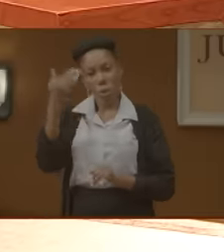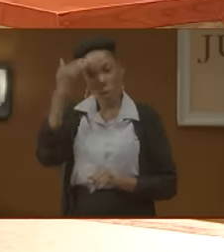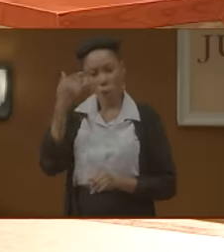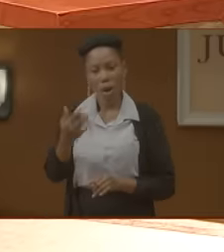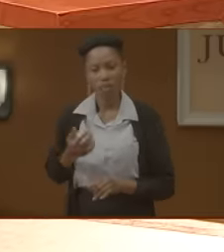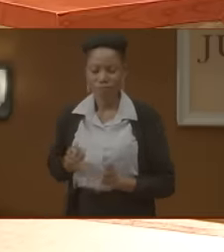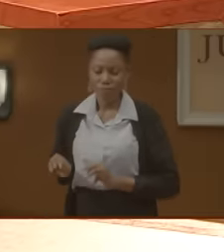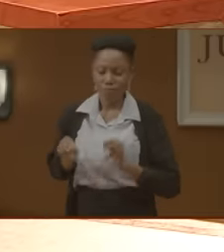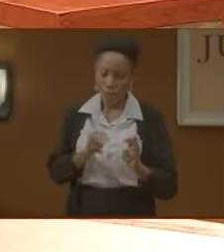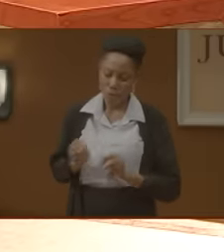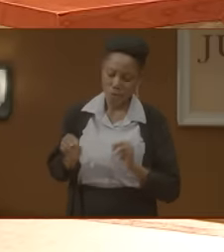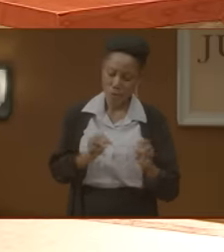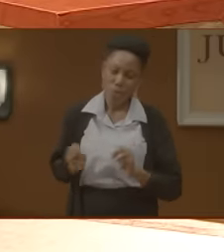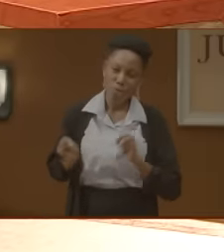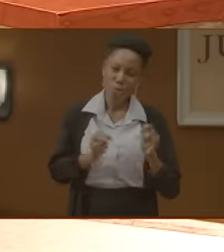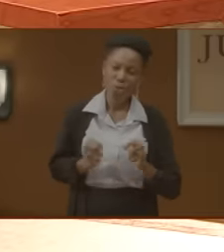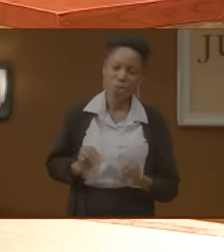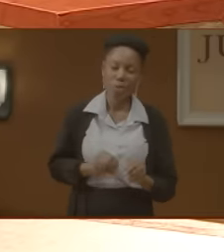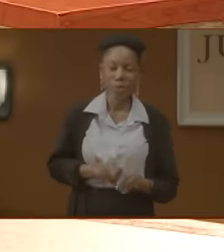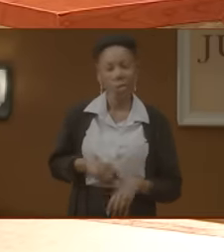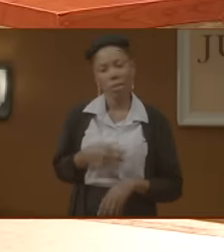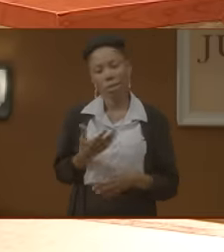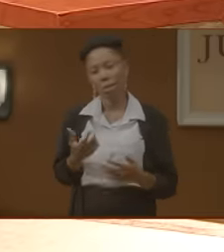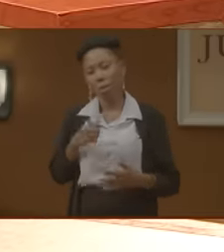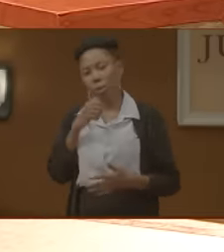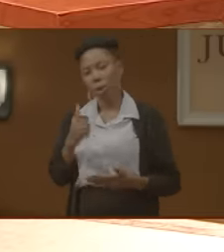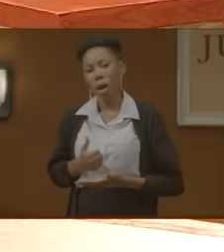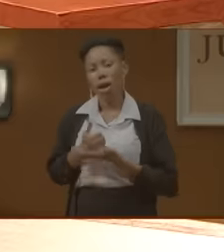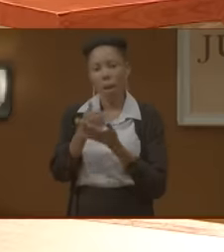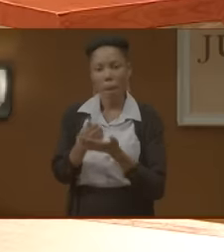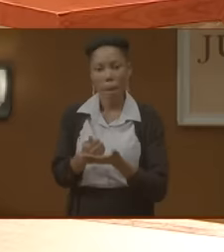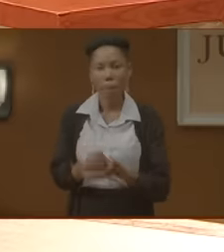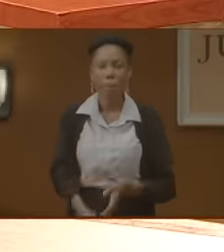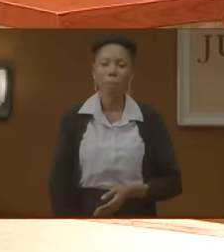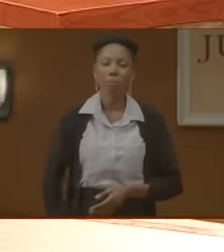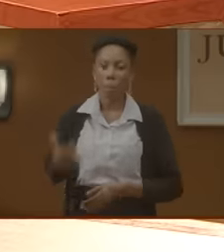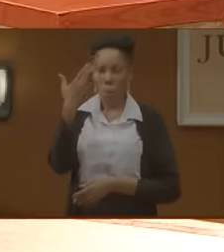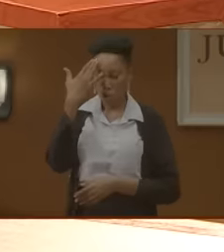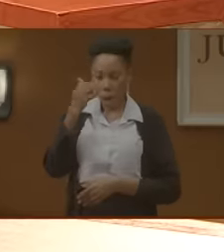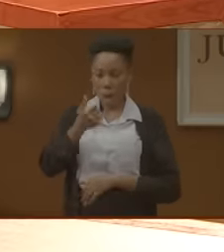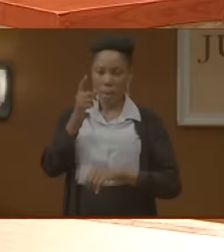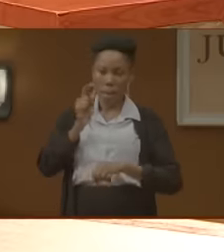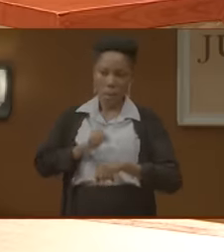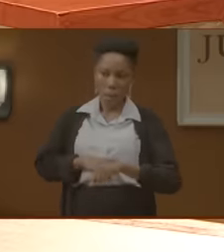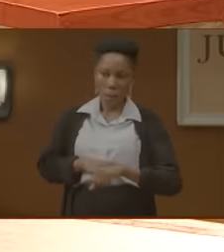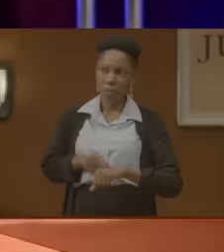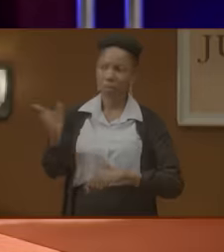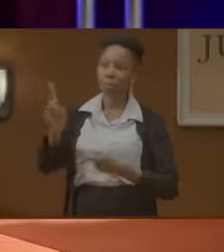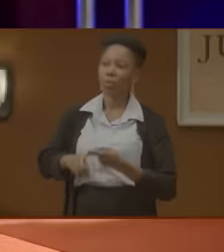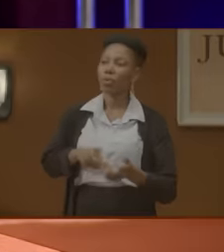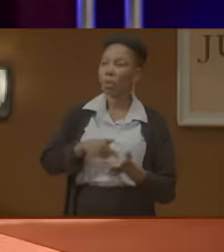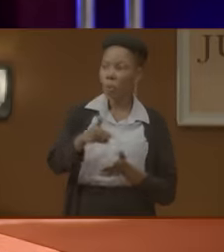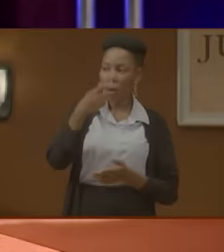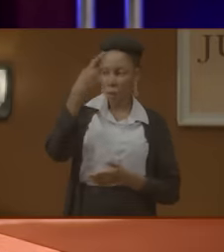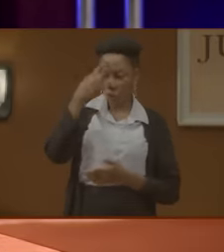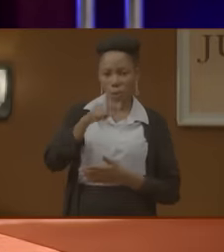moving from one point to the other, we were not making any headway. Rather than that, I was incurring more debt because each time we relocate, I need to pay agent an